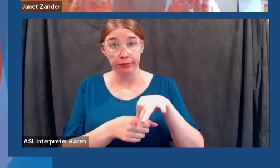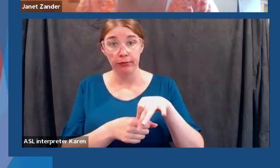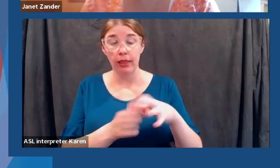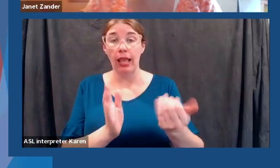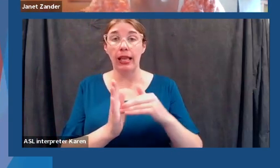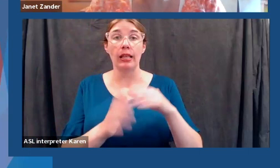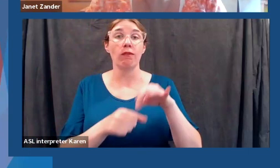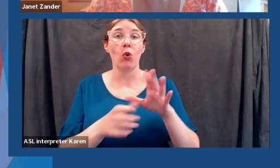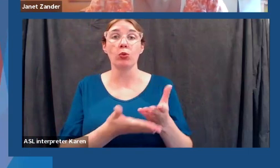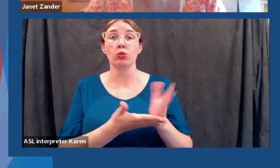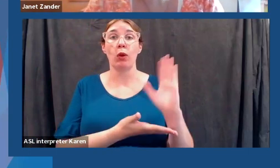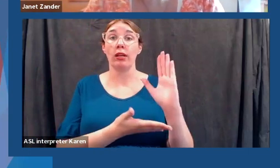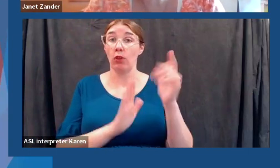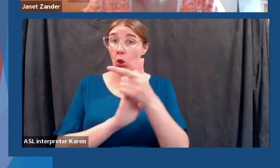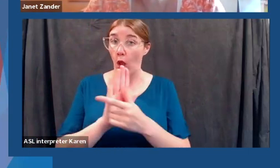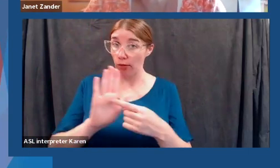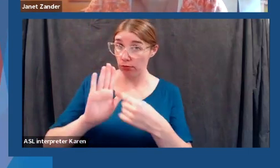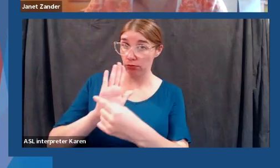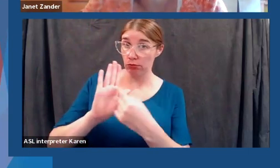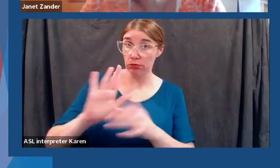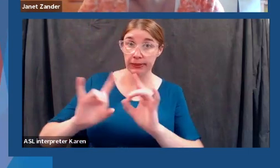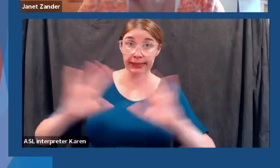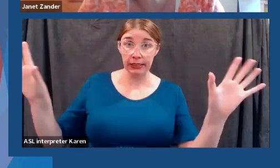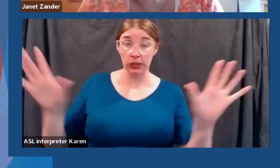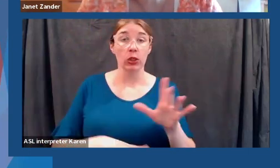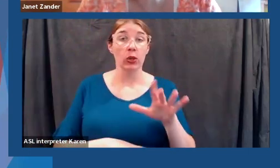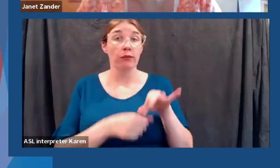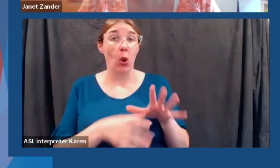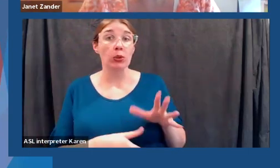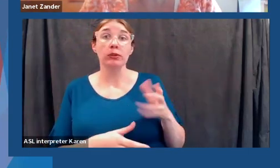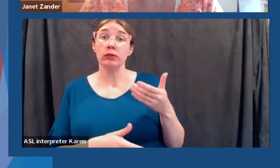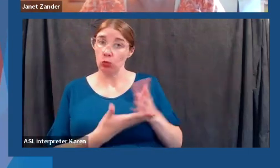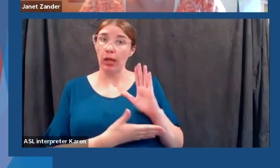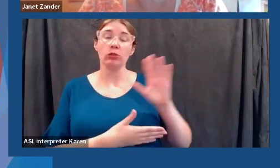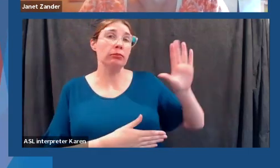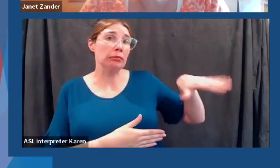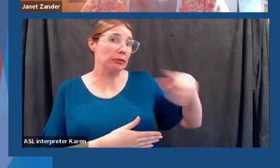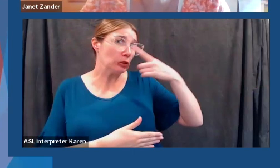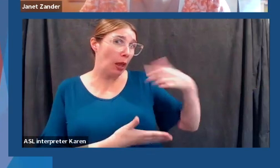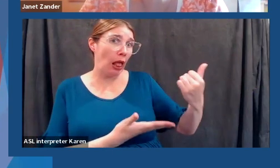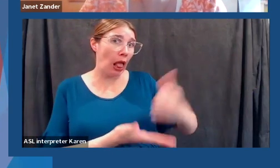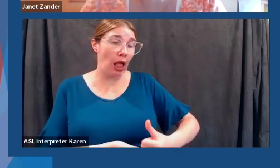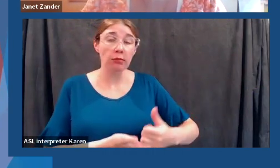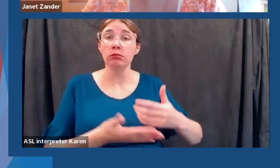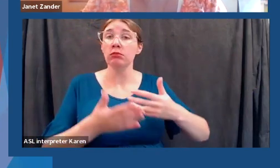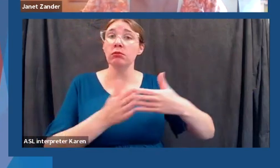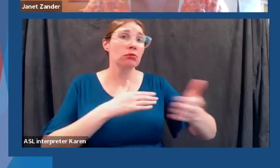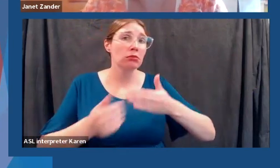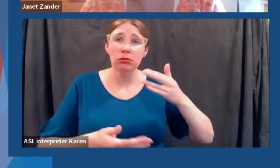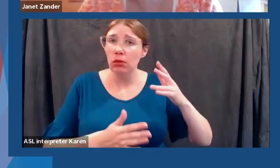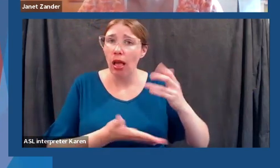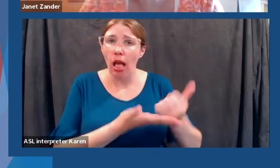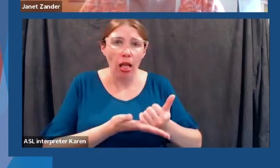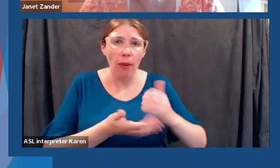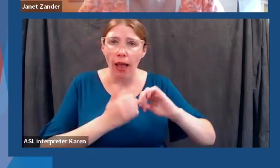right, and it is in law that voters have a right to get help that they need in voting, whether it's reading or filling out the ballot, or